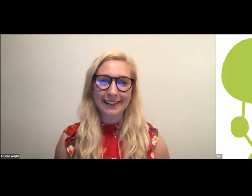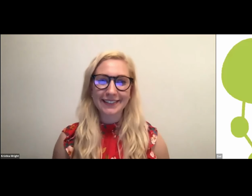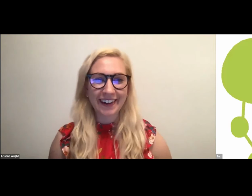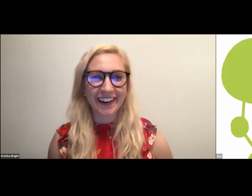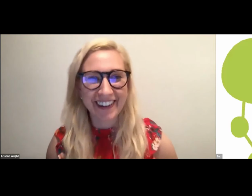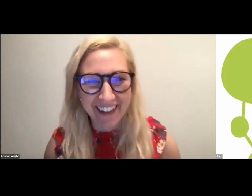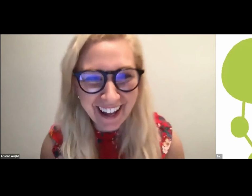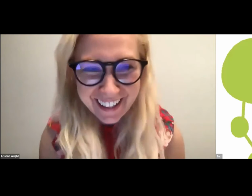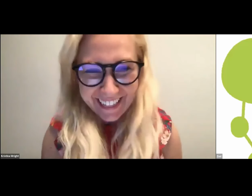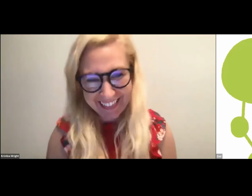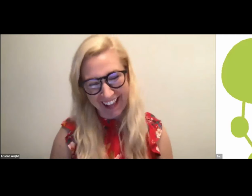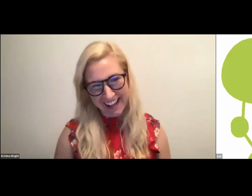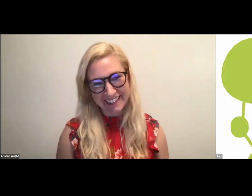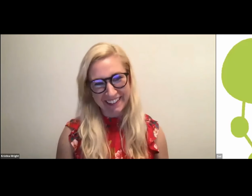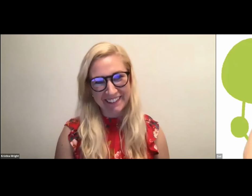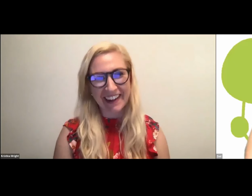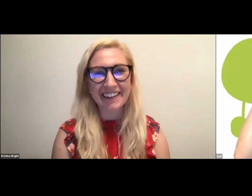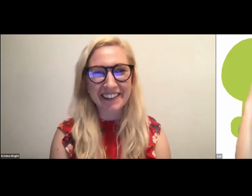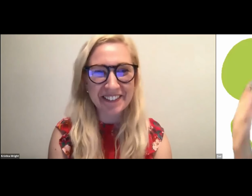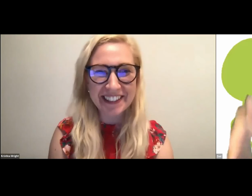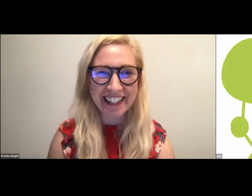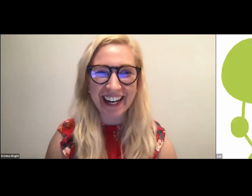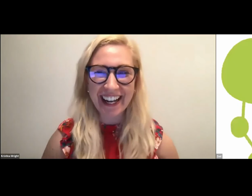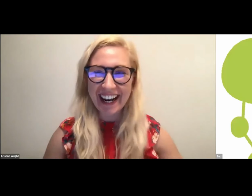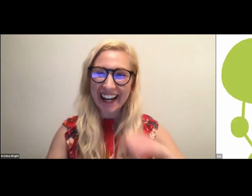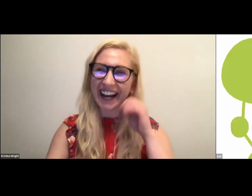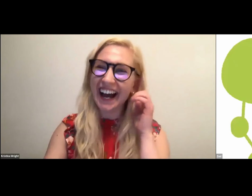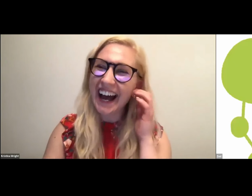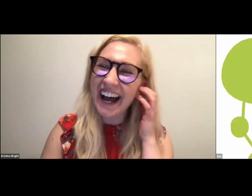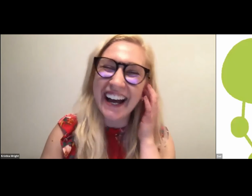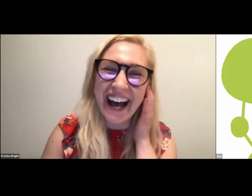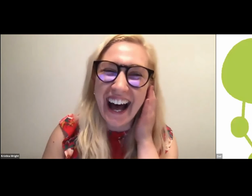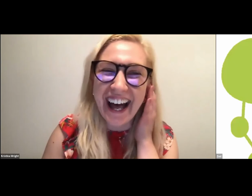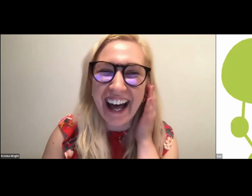Dr. Christina. Thank you. I really appreciate it.